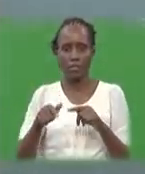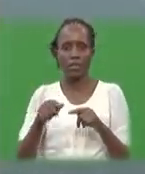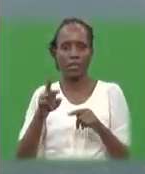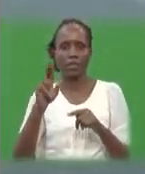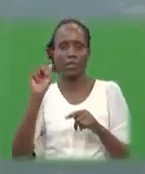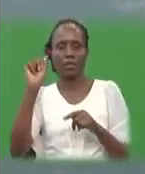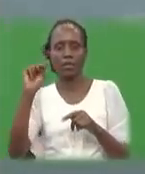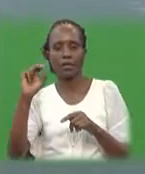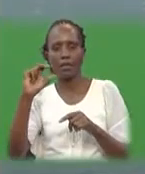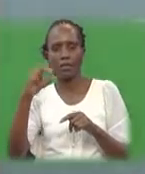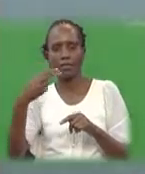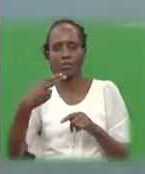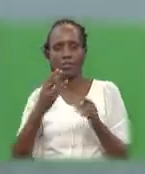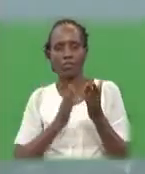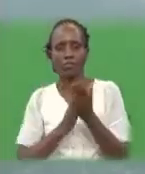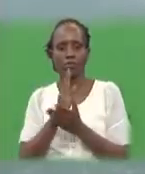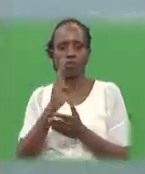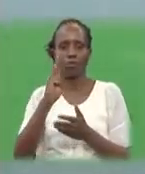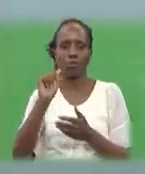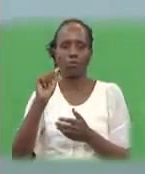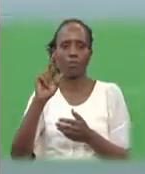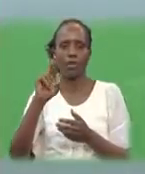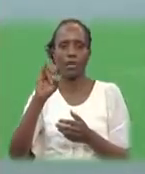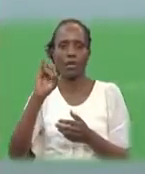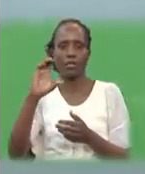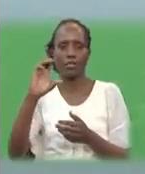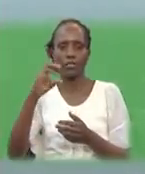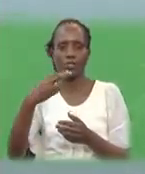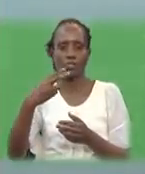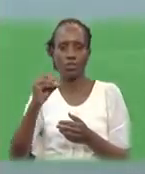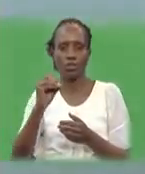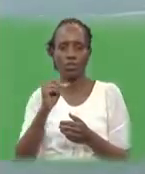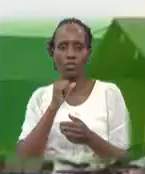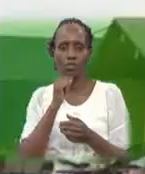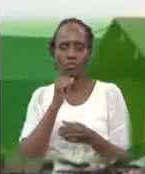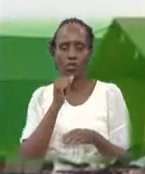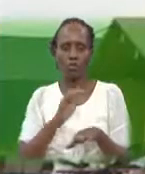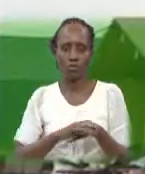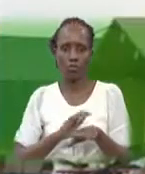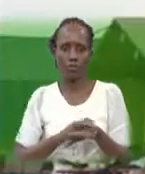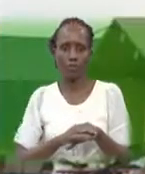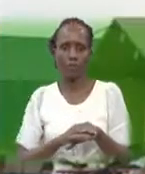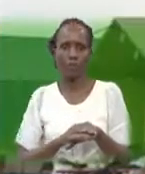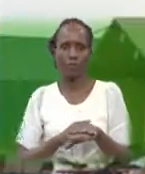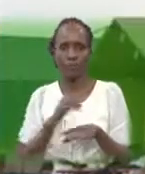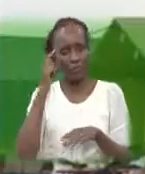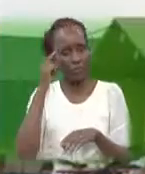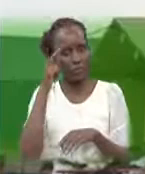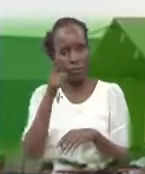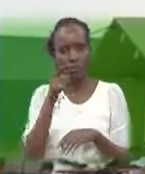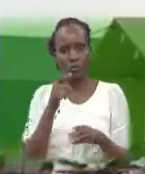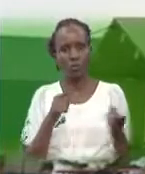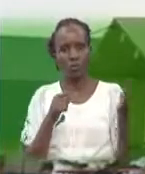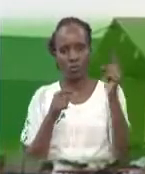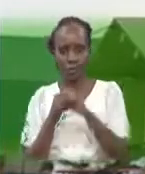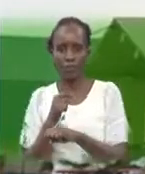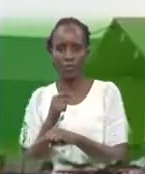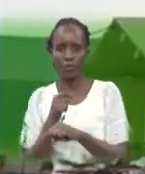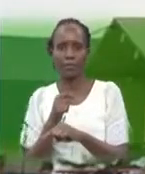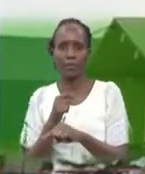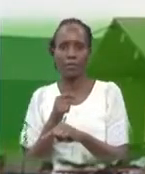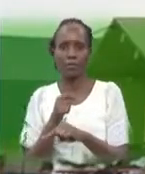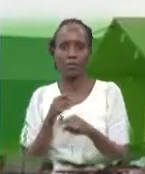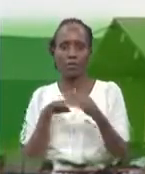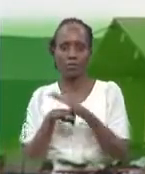ranch via Baricho is not in good condition. And to be able